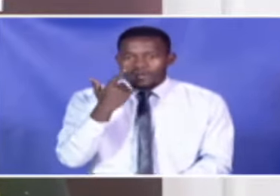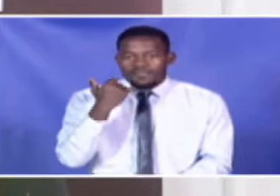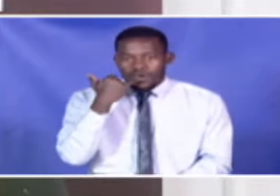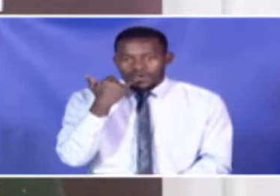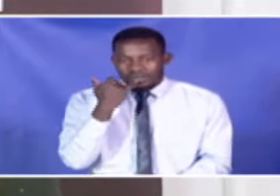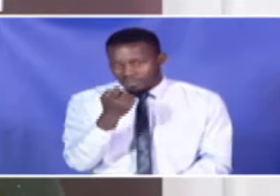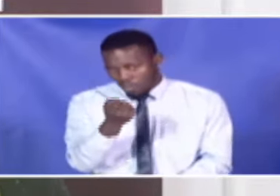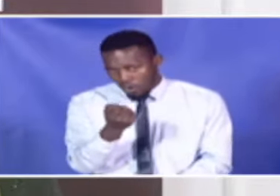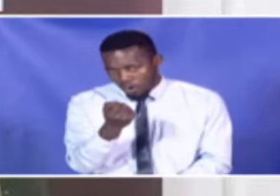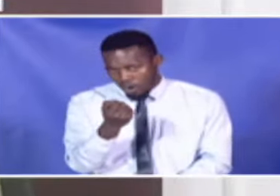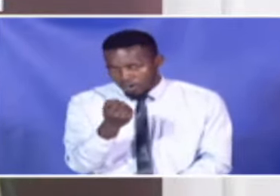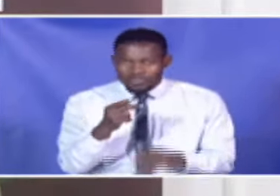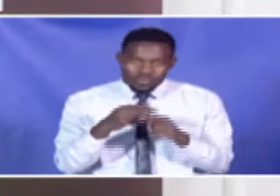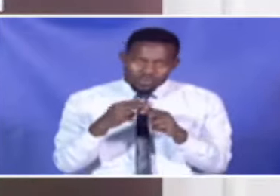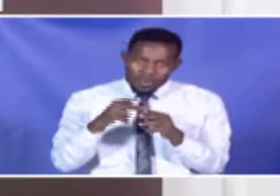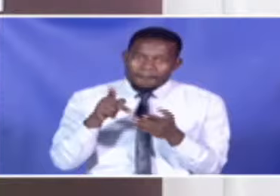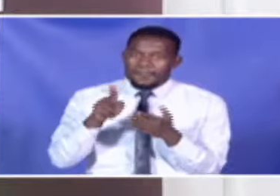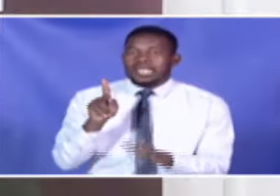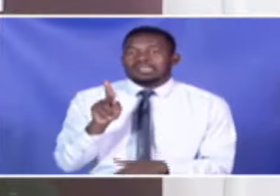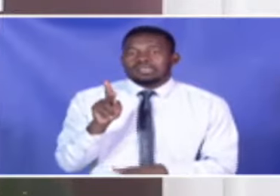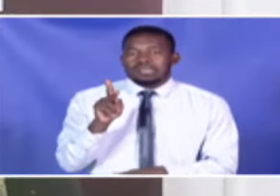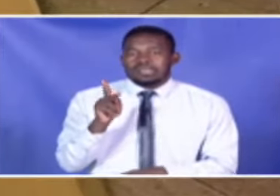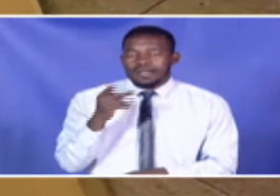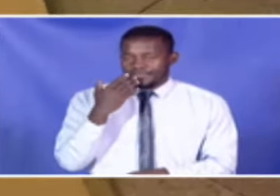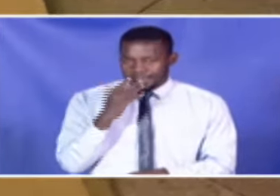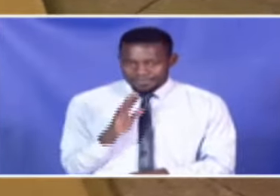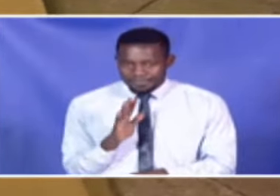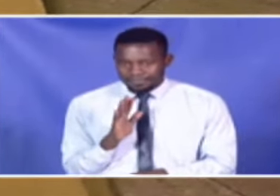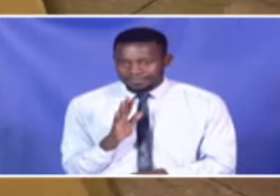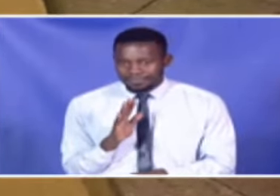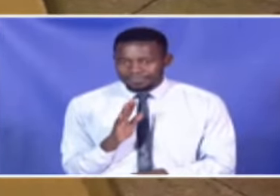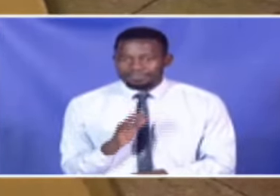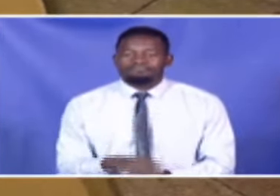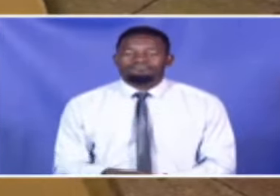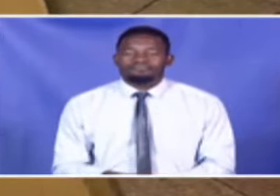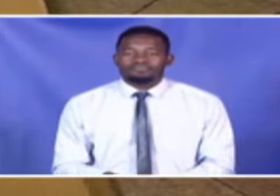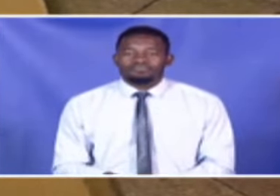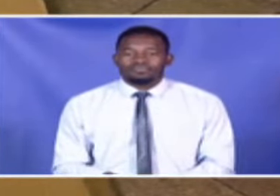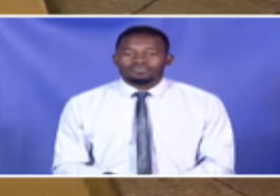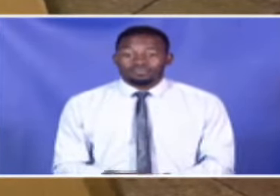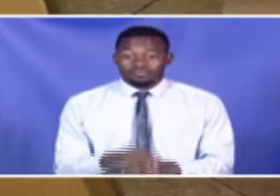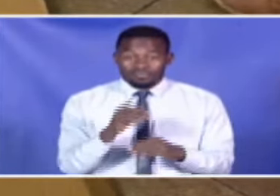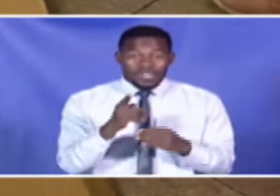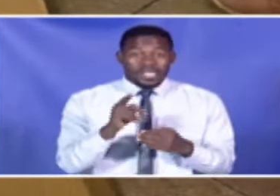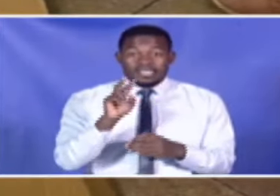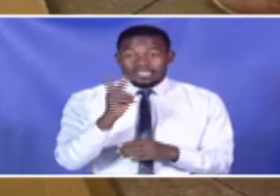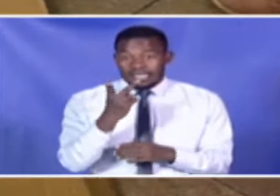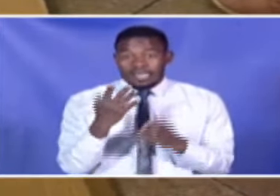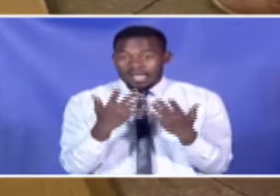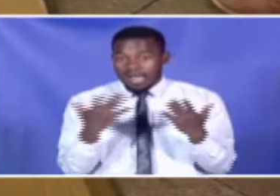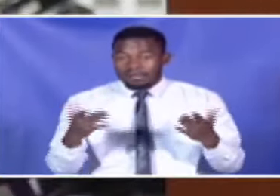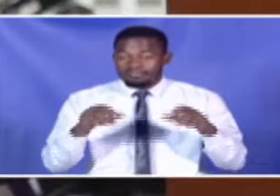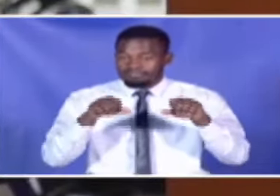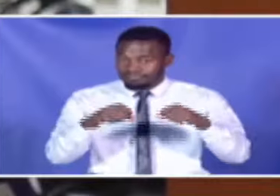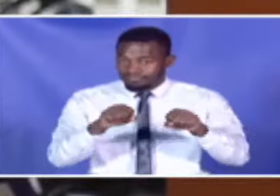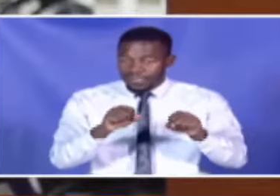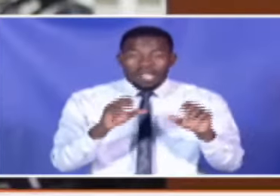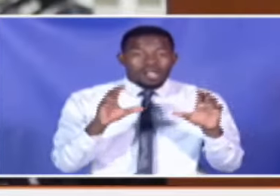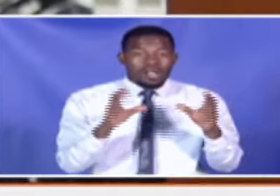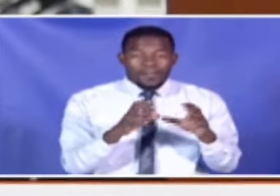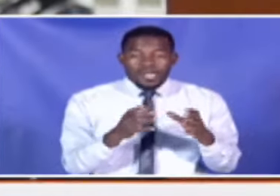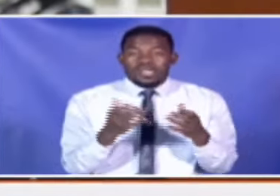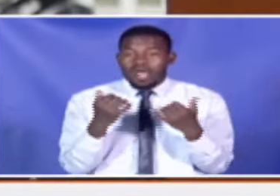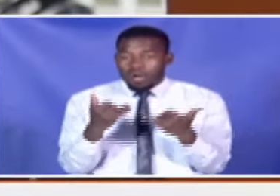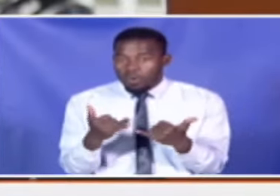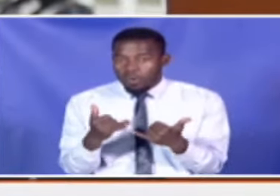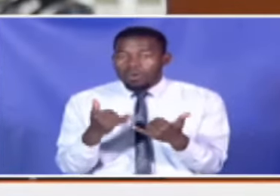kidogo kuimaliza lakini kwa karibu kuimaliza tena. Dealing in refurbished motorbikes, the company has seemingly spotted a market